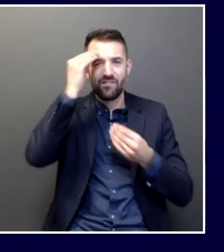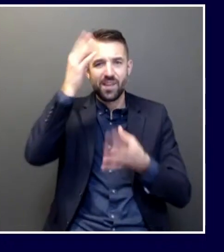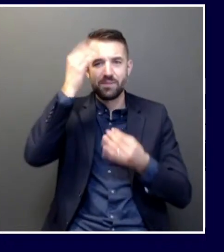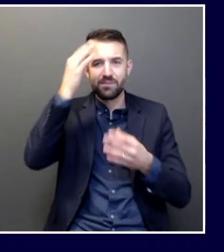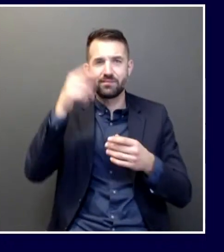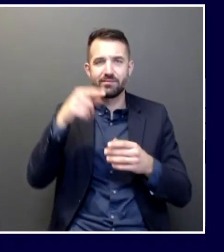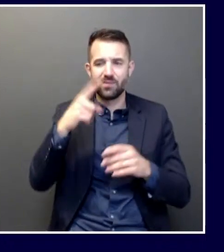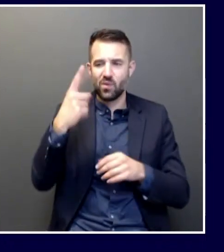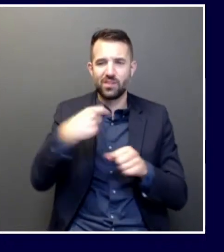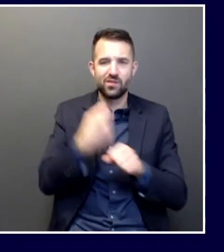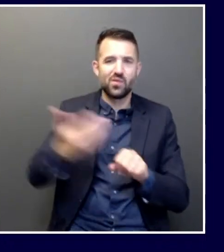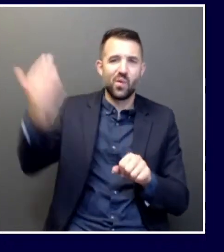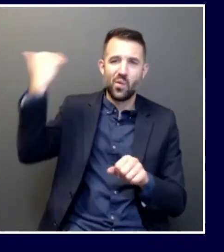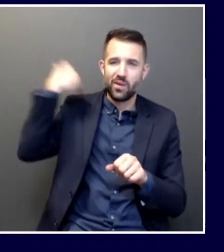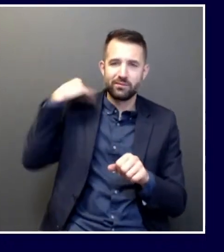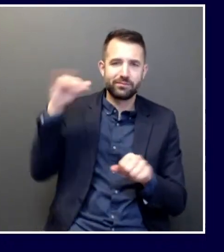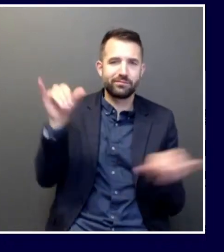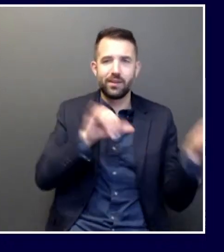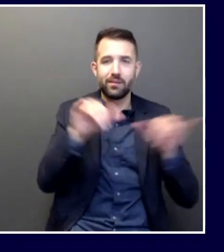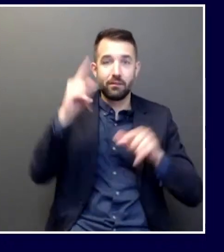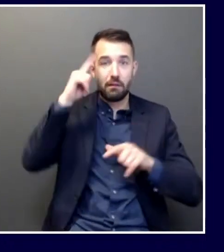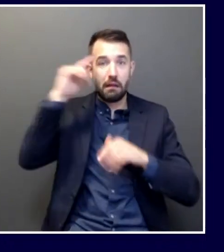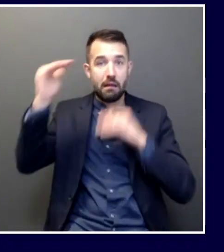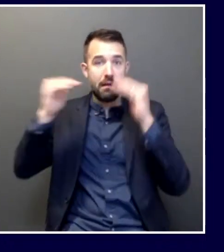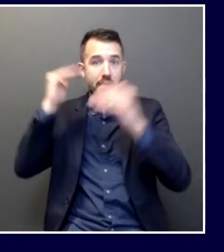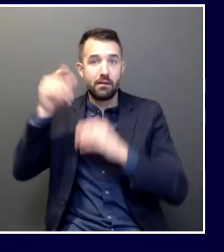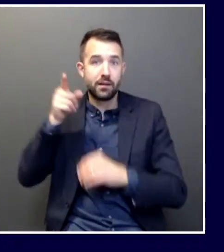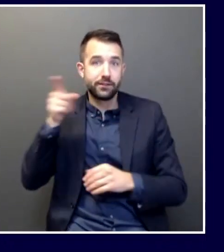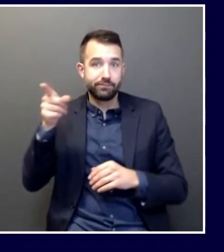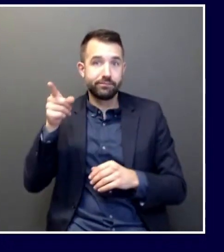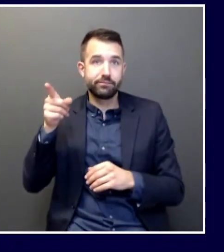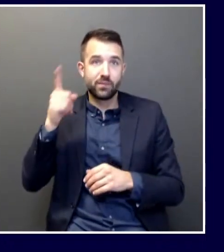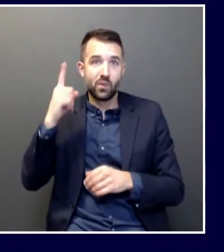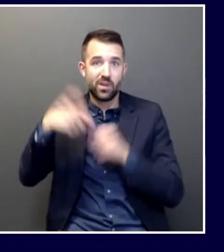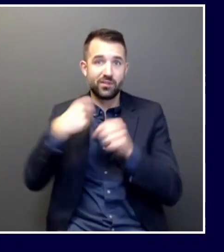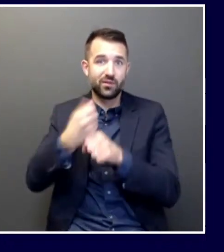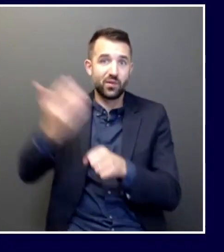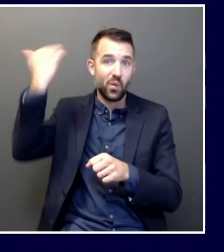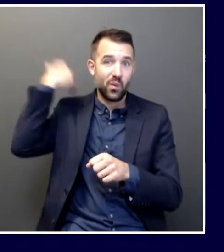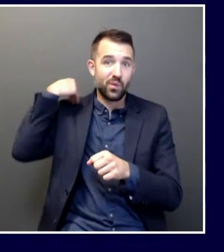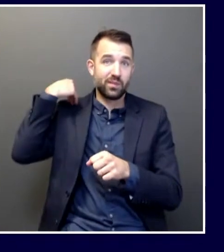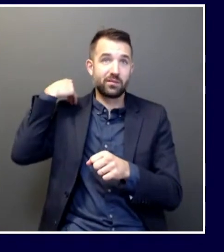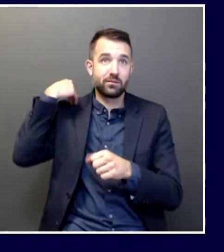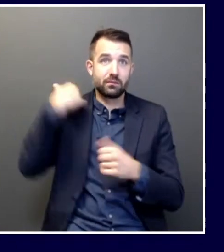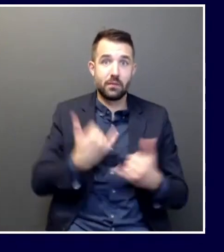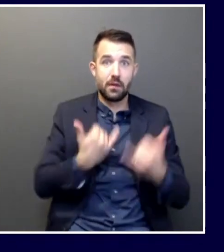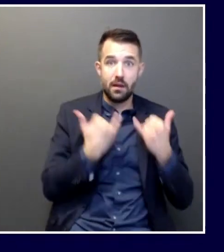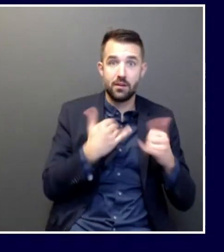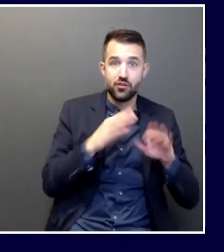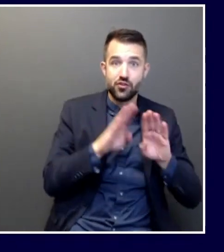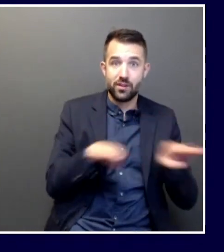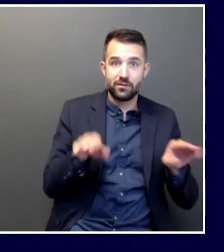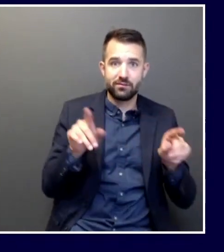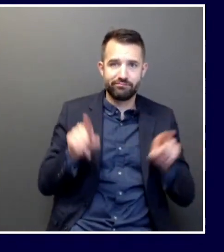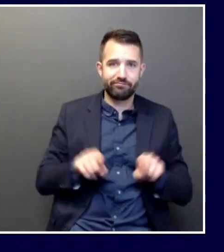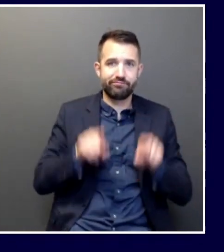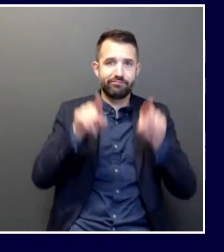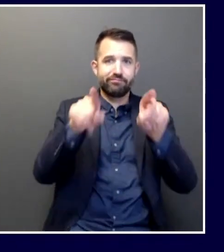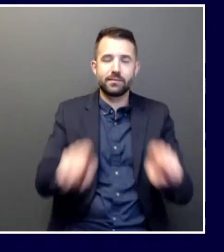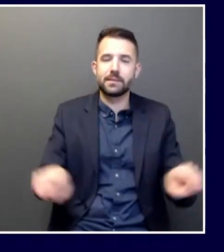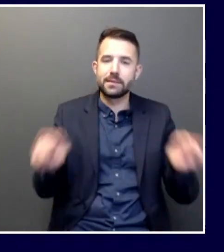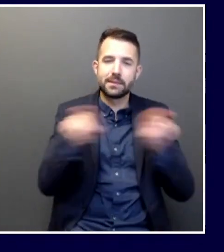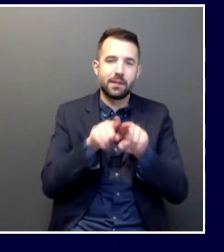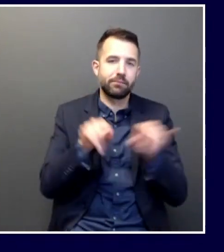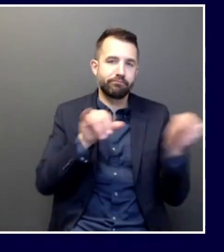to vaccination in adults. And about a year ago, what we saw was that about 30% of adults said that they